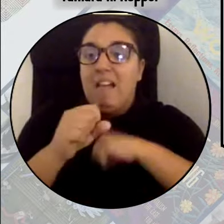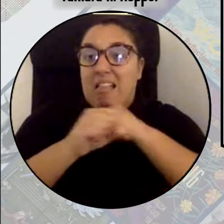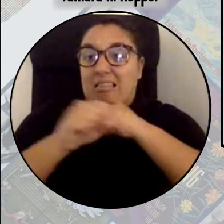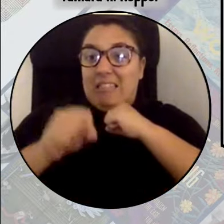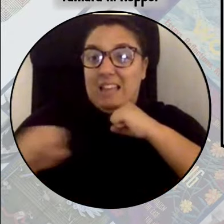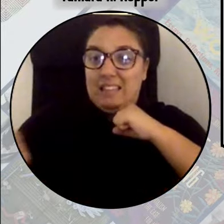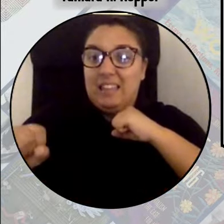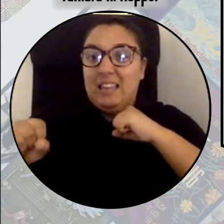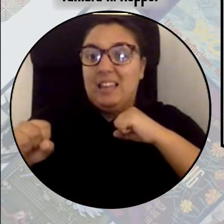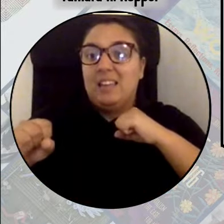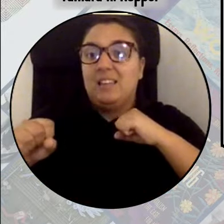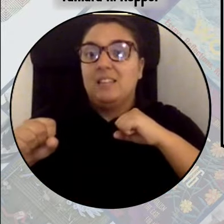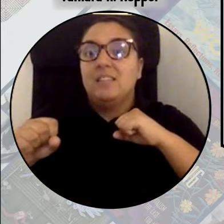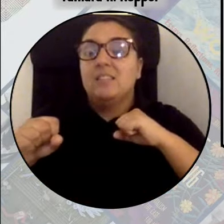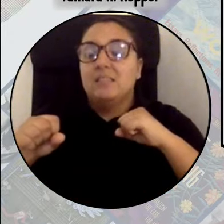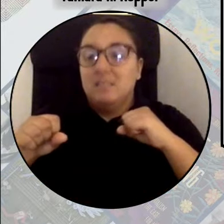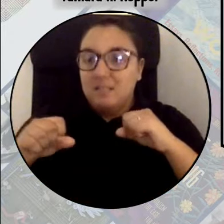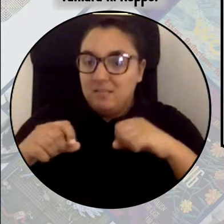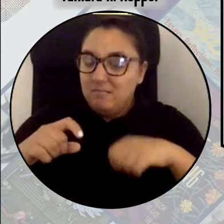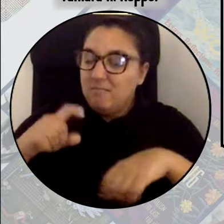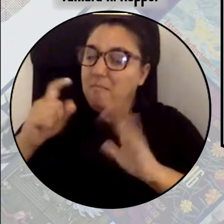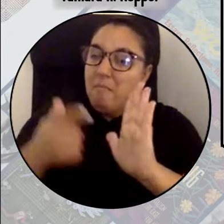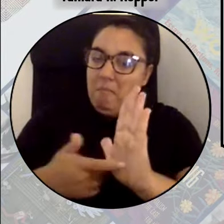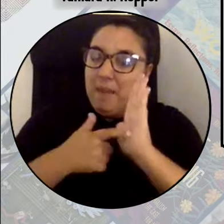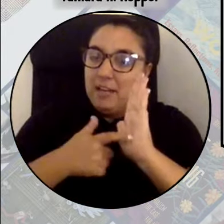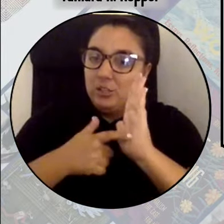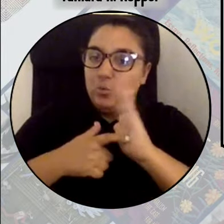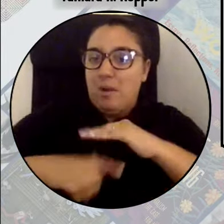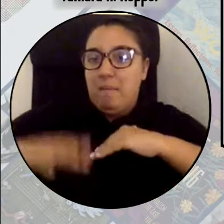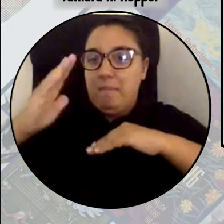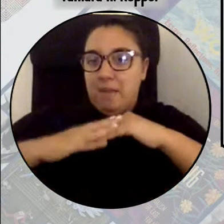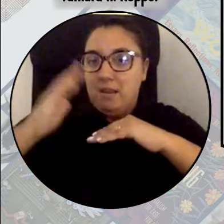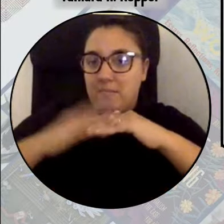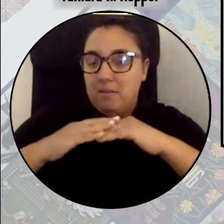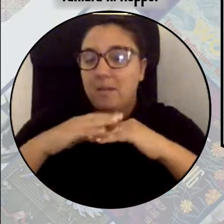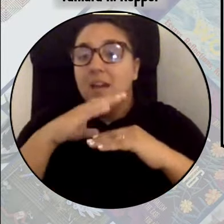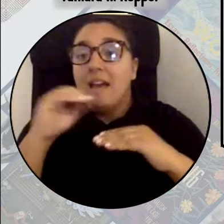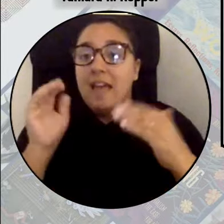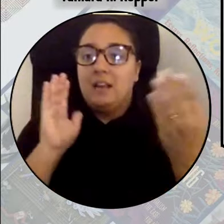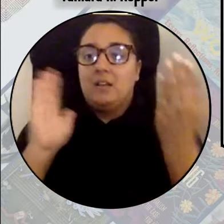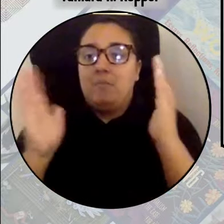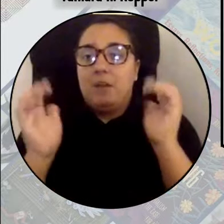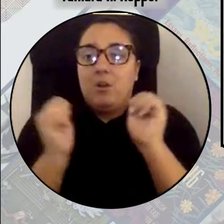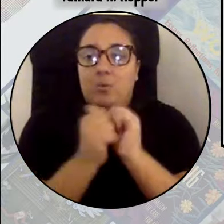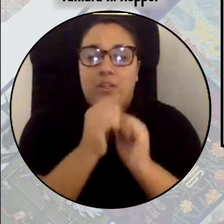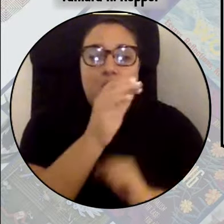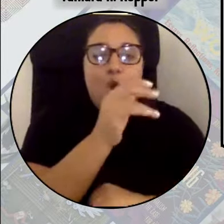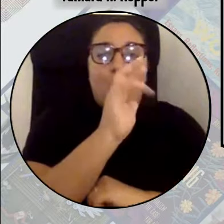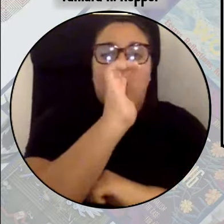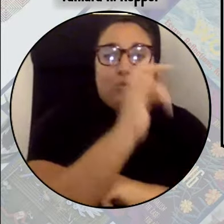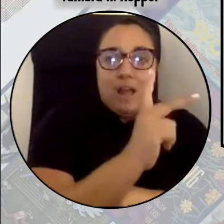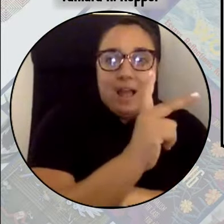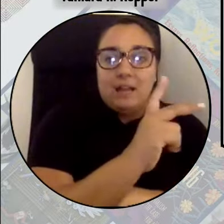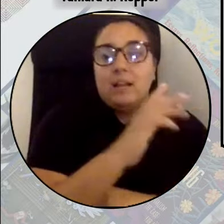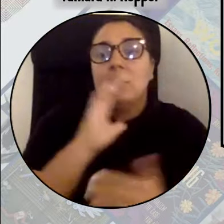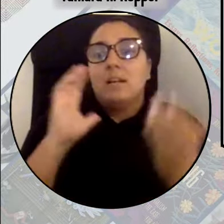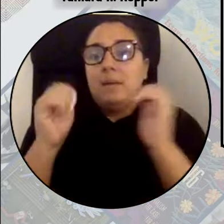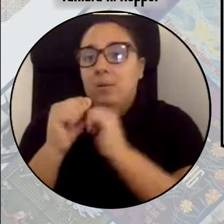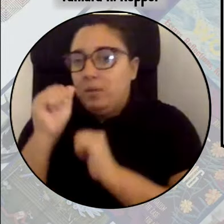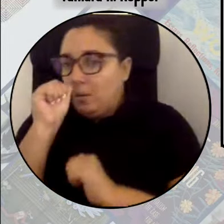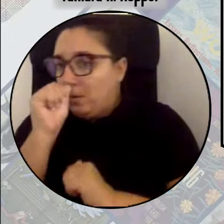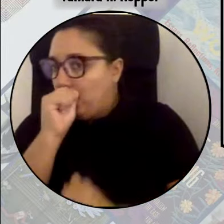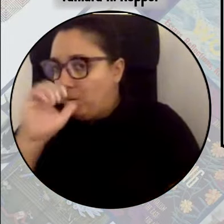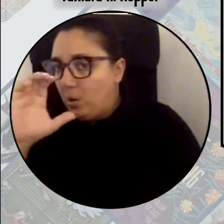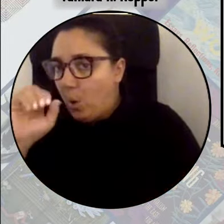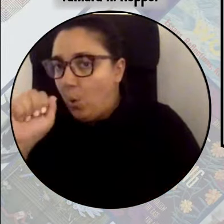offenses and disparity in sentencing for crack versus cocaine, right? So this is an article,